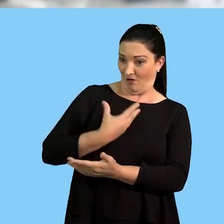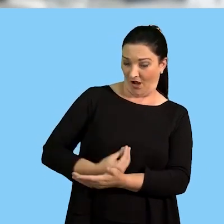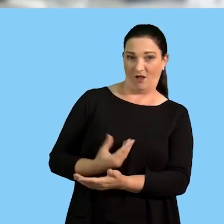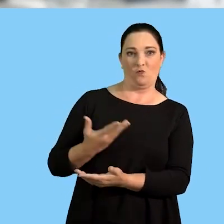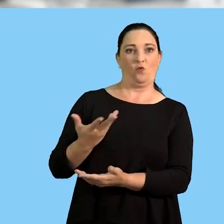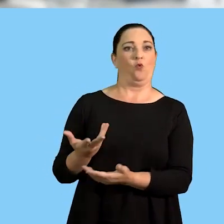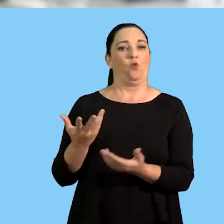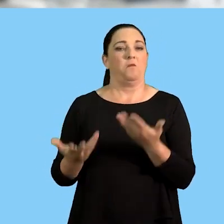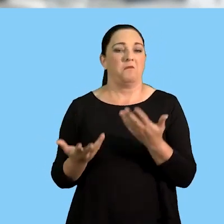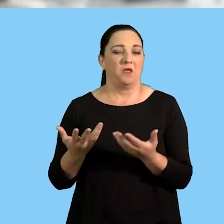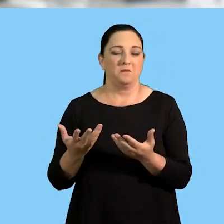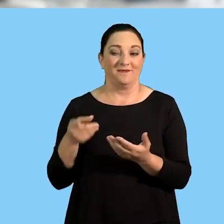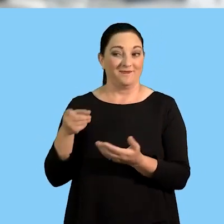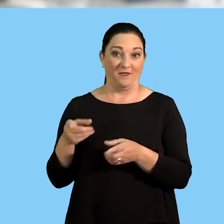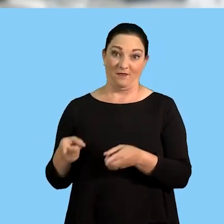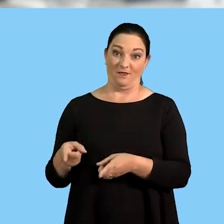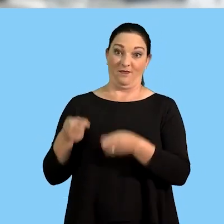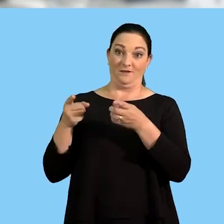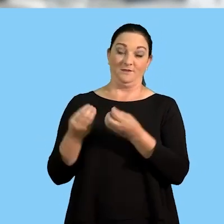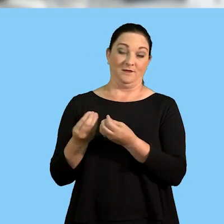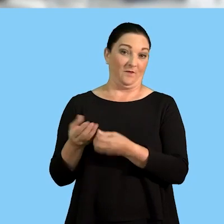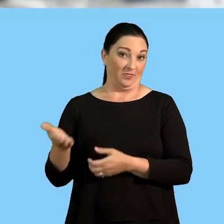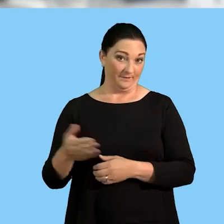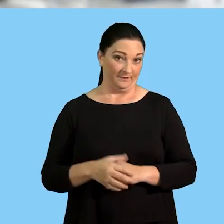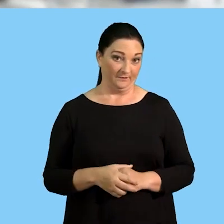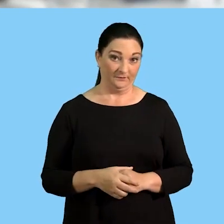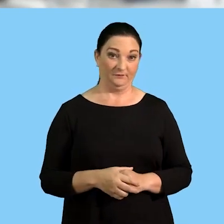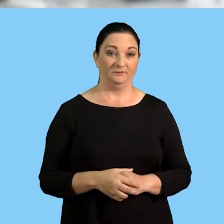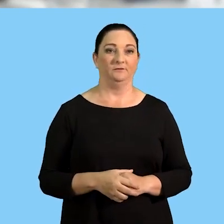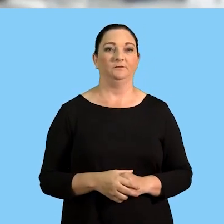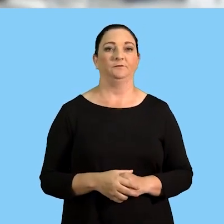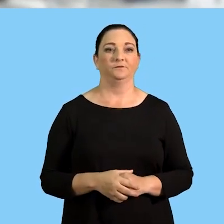is going to happen or there is a hazard that is going to take place.